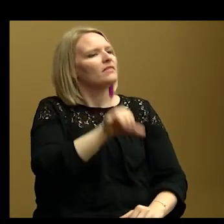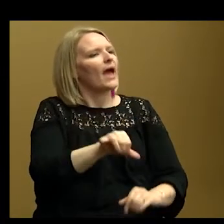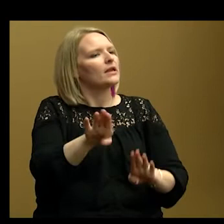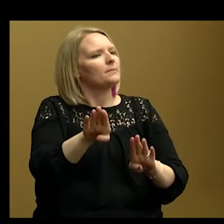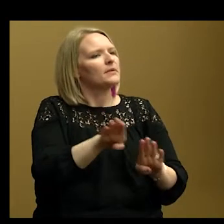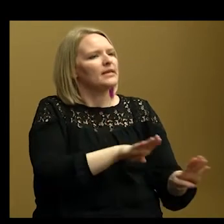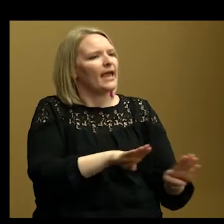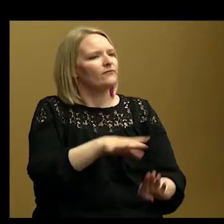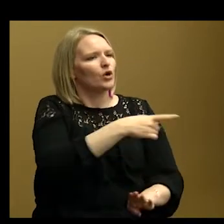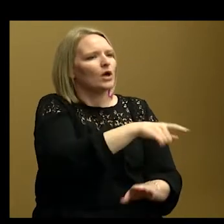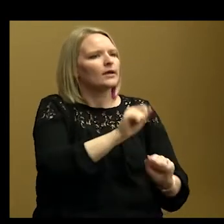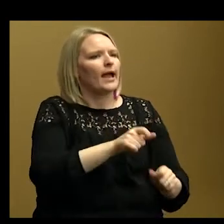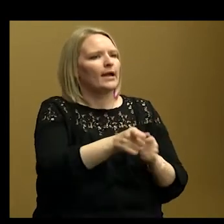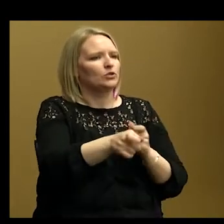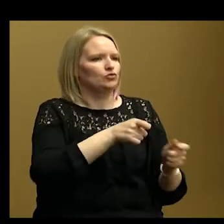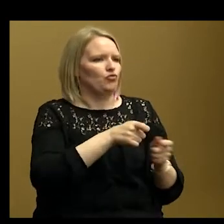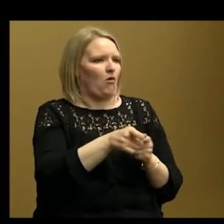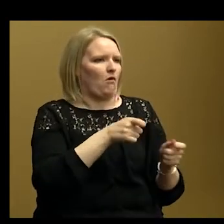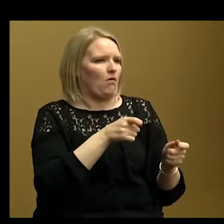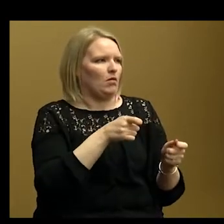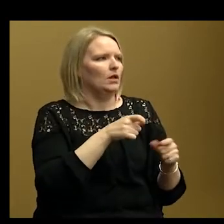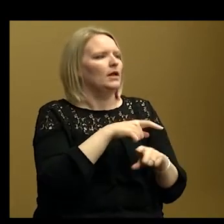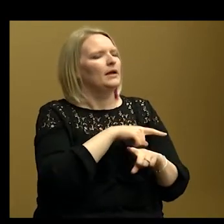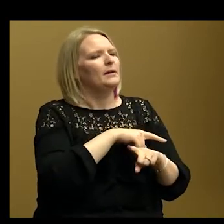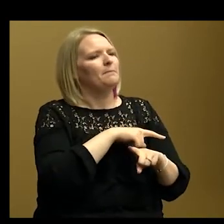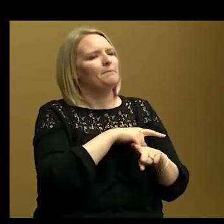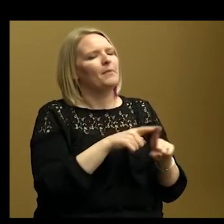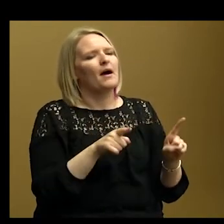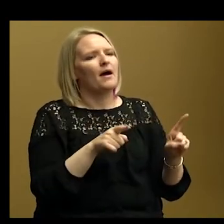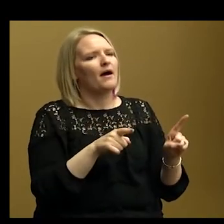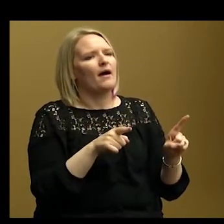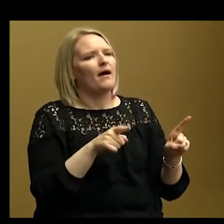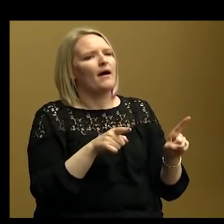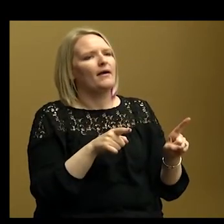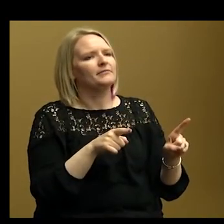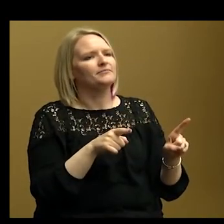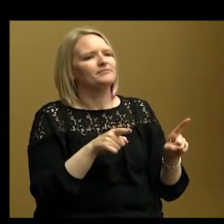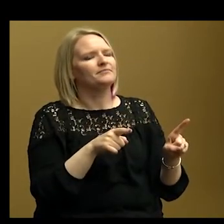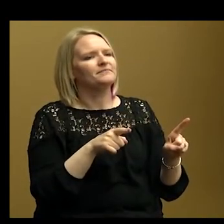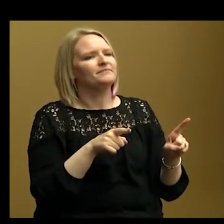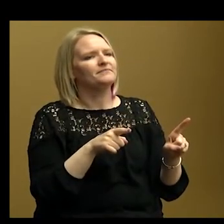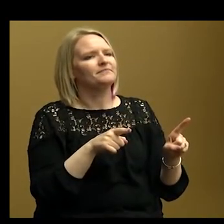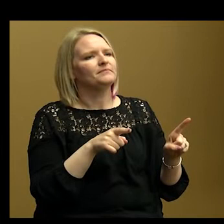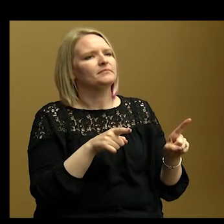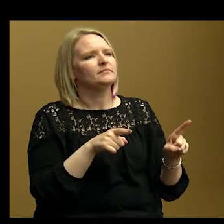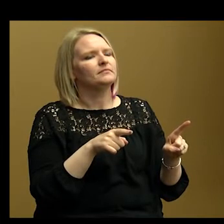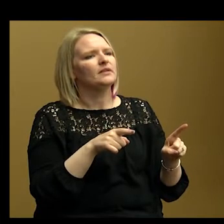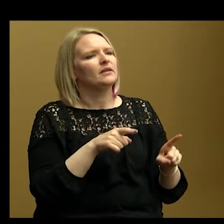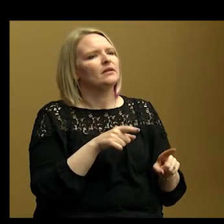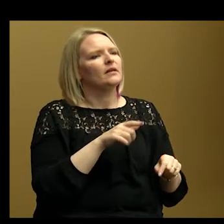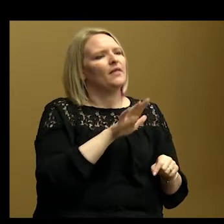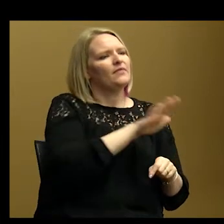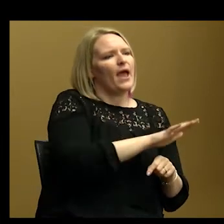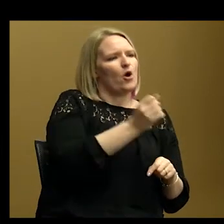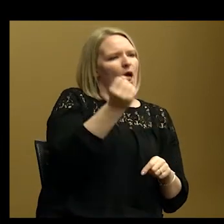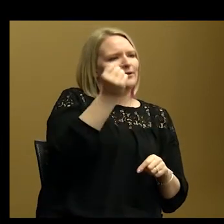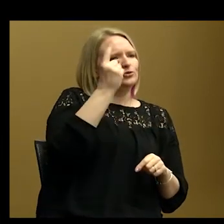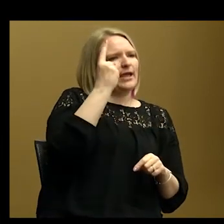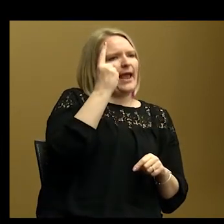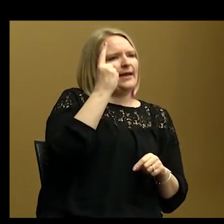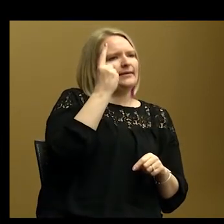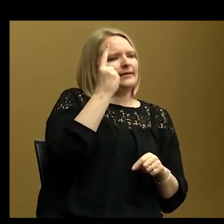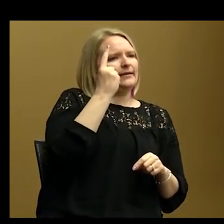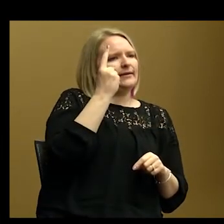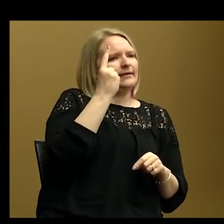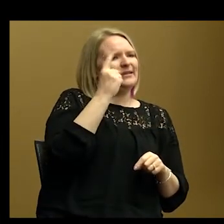the individual's control, but it's not used. They're not seeing it as, they don't recognize yet